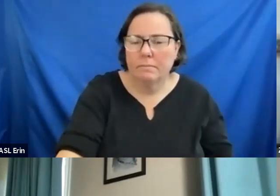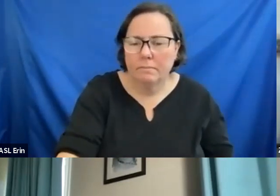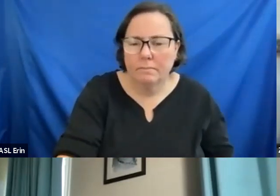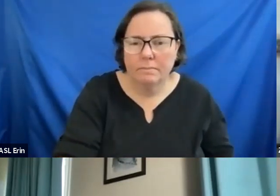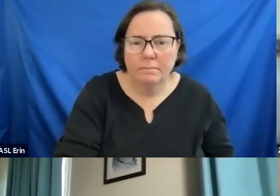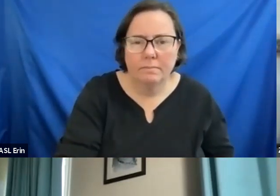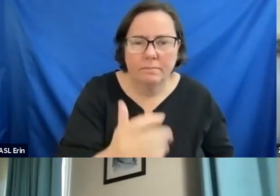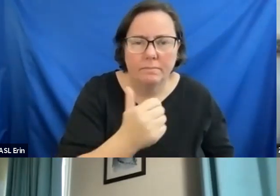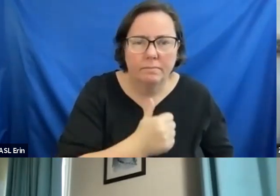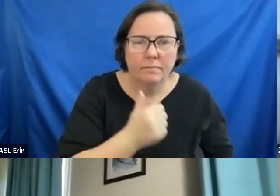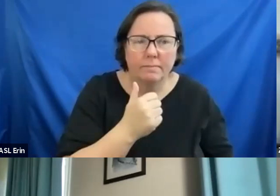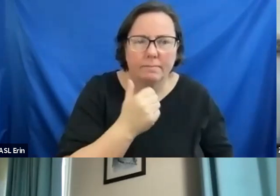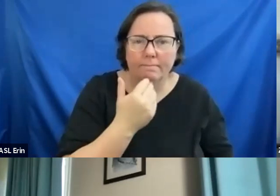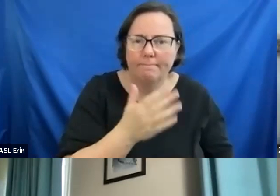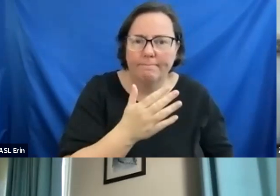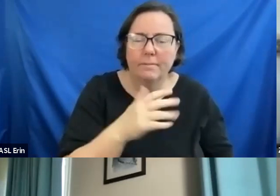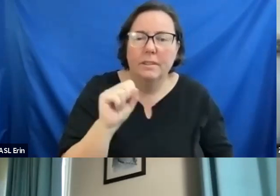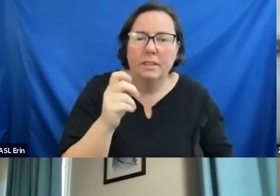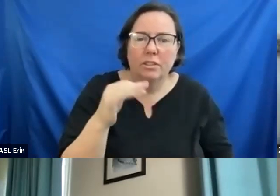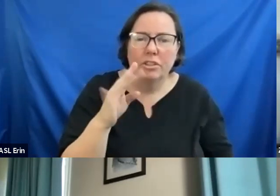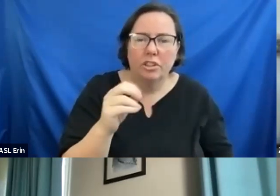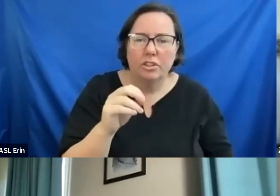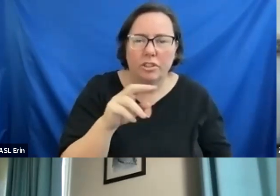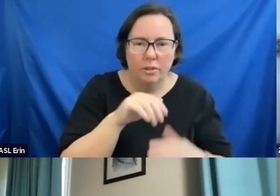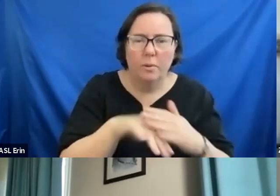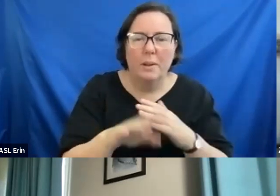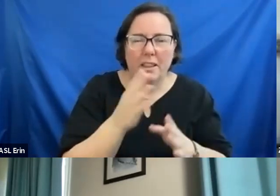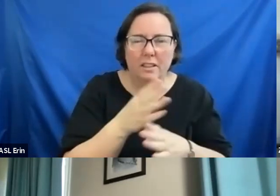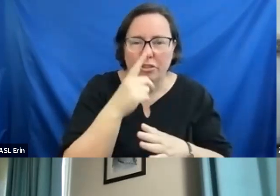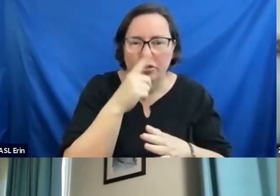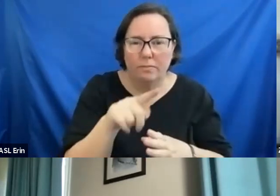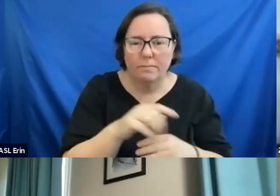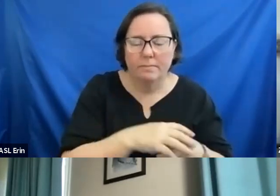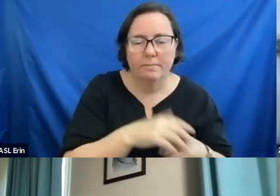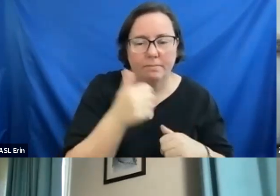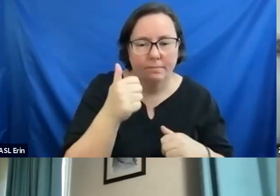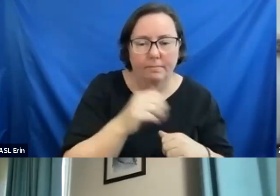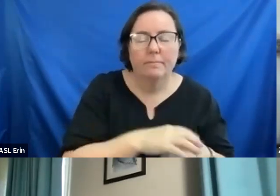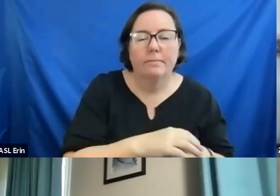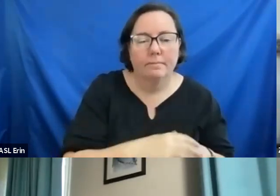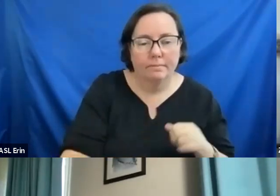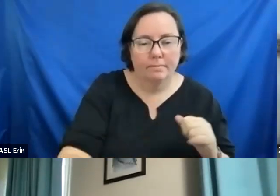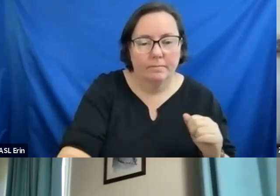Yes, sorry. Sergio, please go to your channel. Thank you.